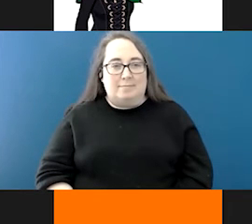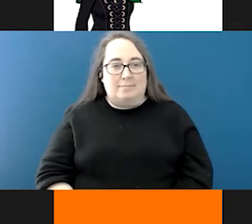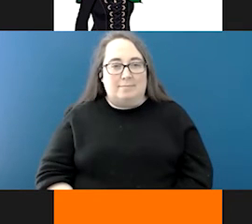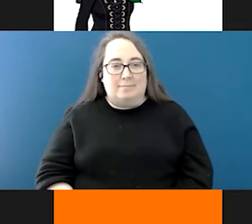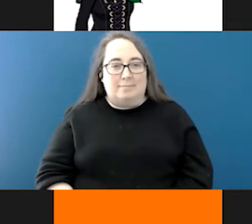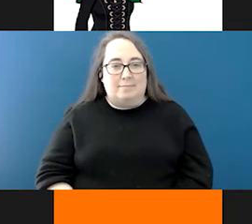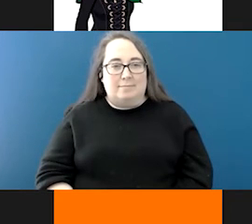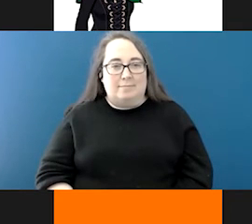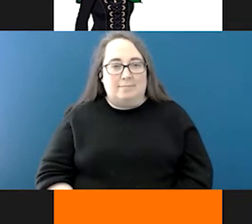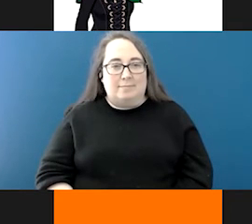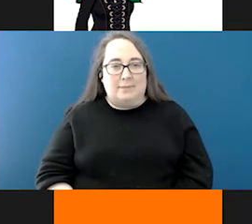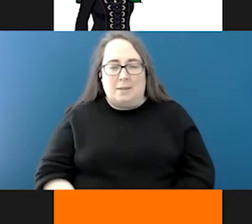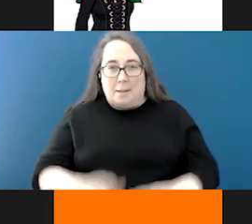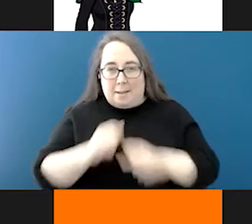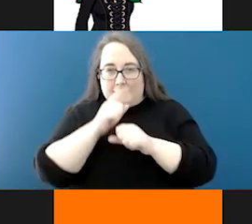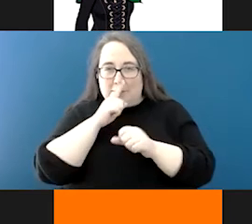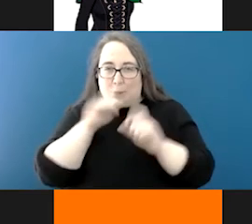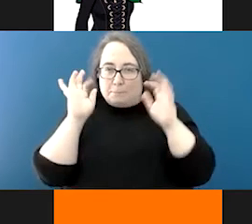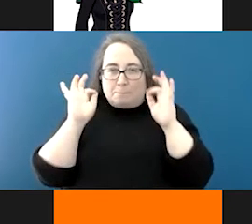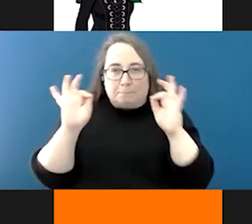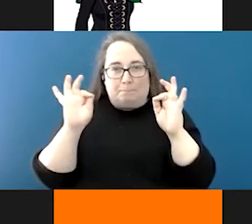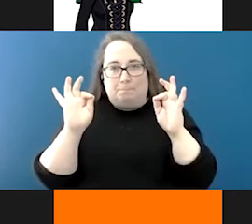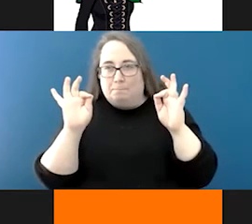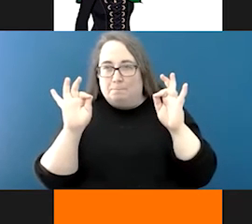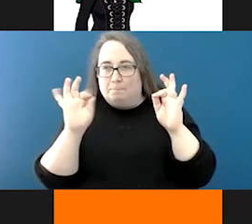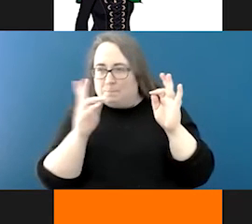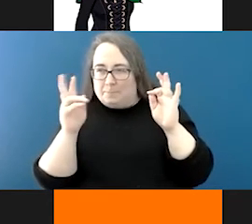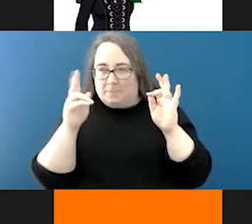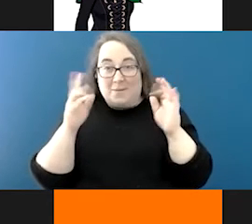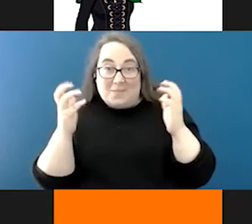Just to be sure that it is perfect. It has to be perfect, right?